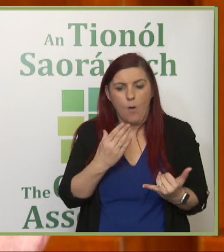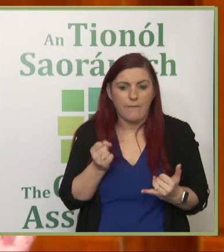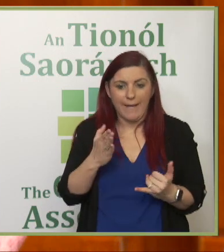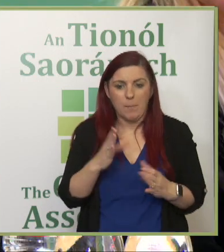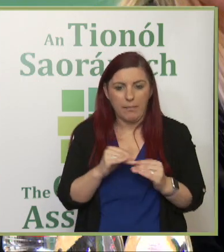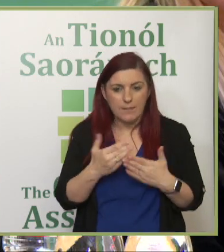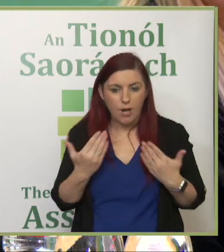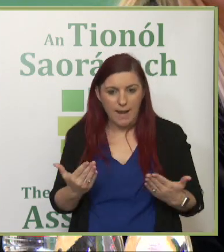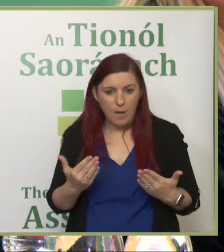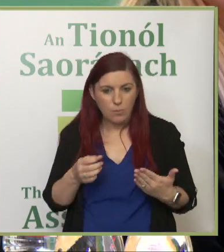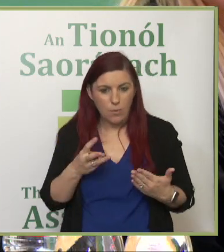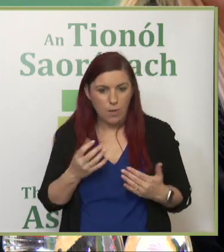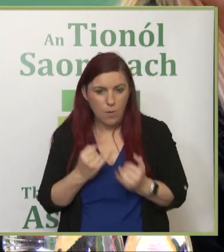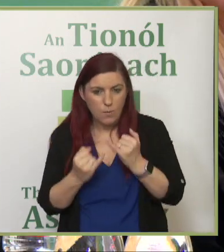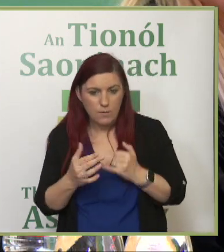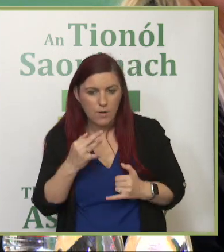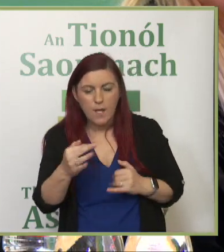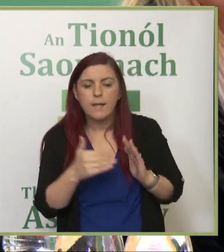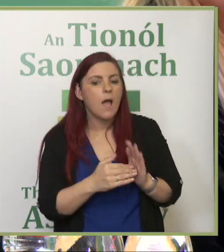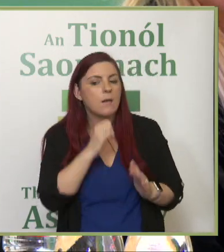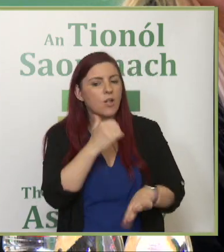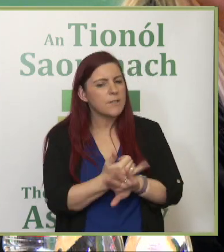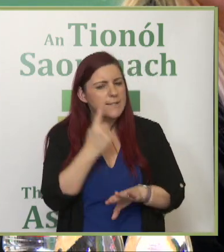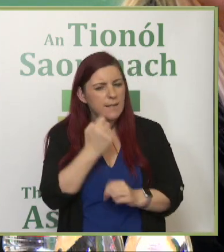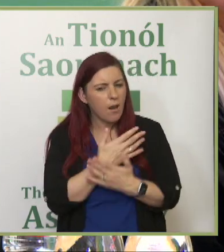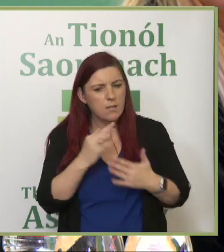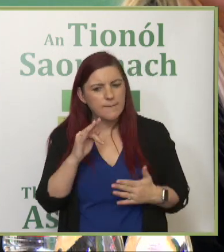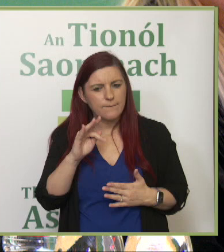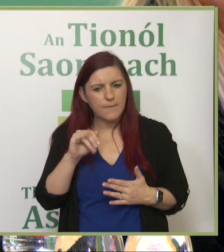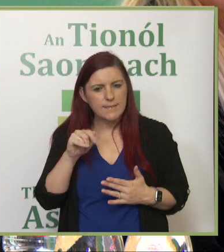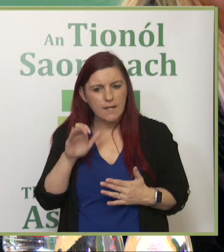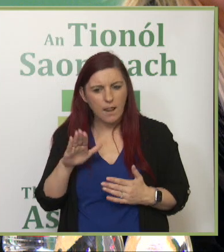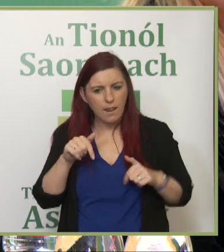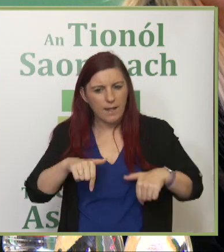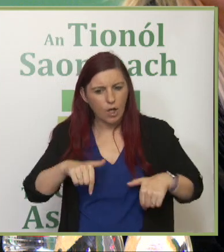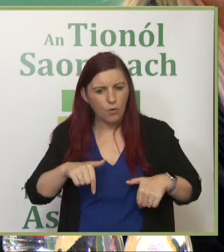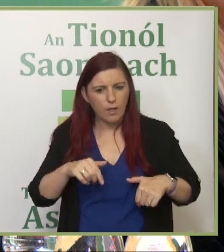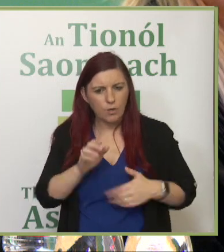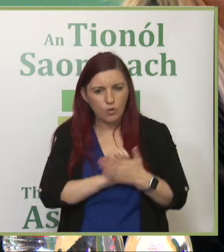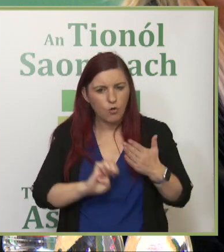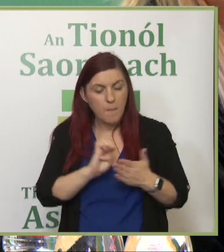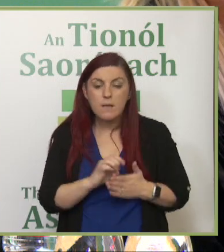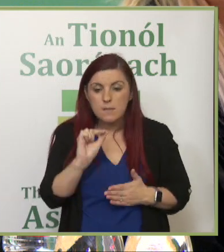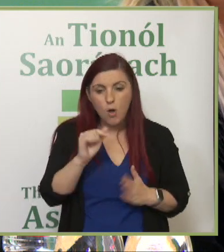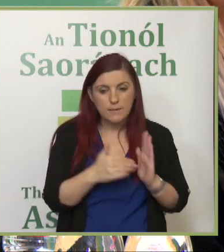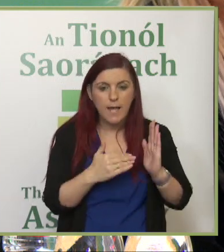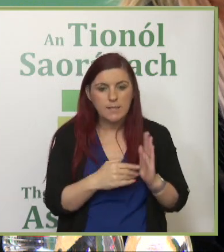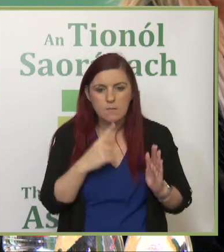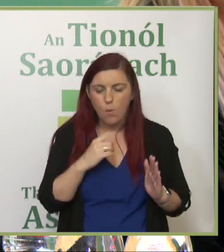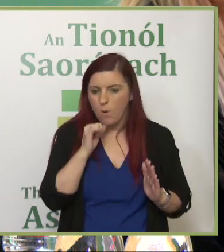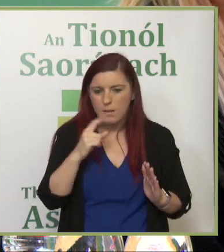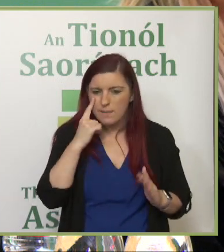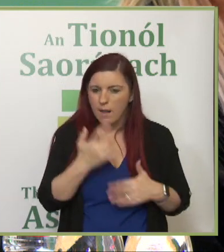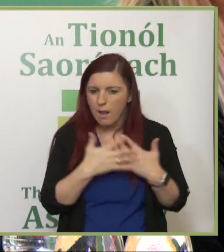speak? Well, we're not seeing a lot of fentanyl yet in the EU. We're seeing a little bit, and it comes in. It has been associated